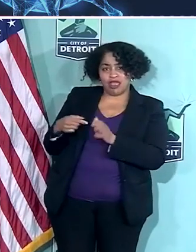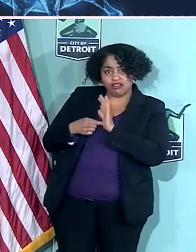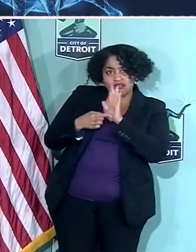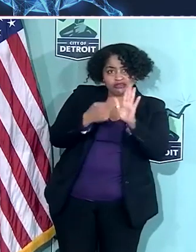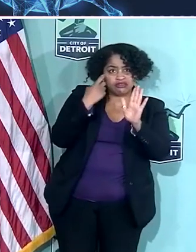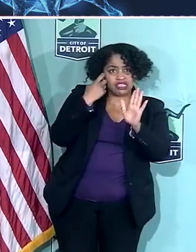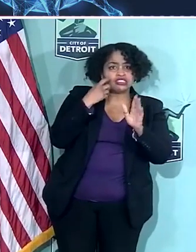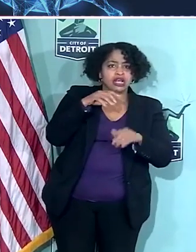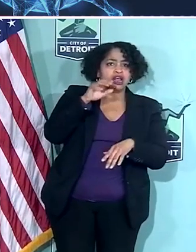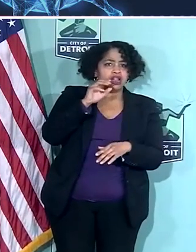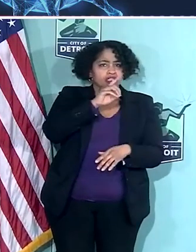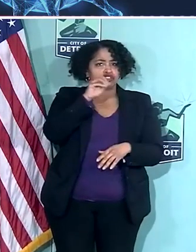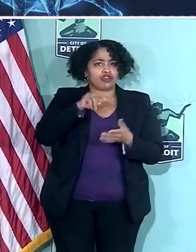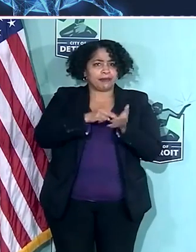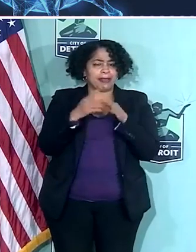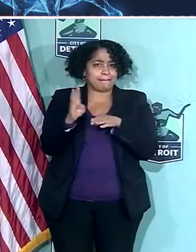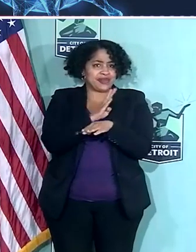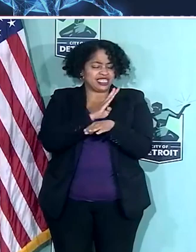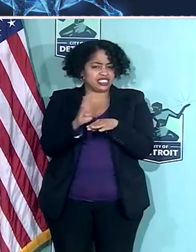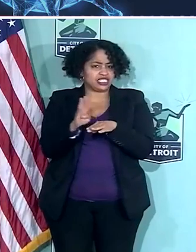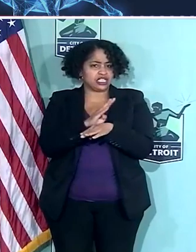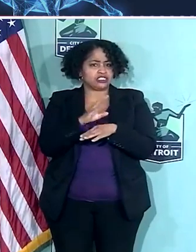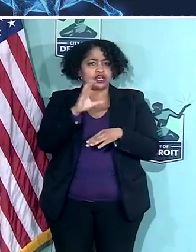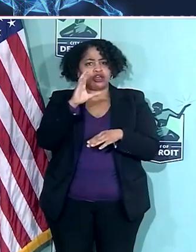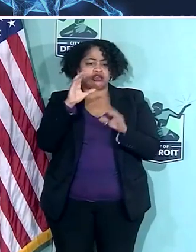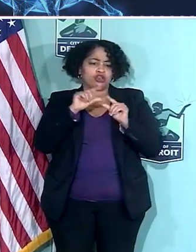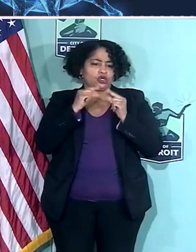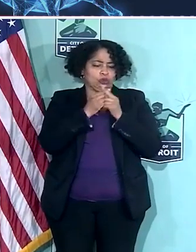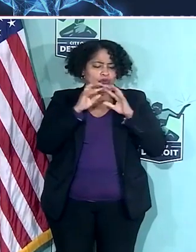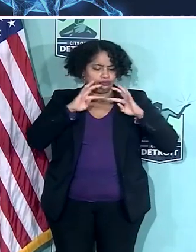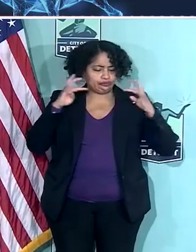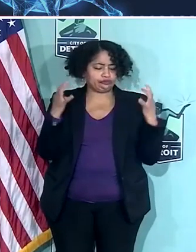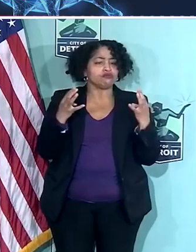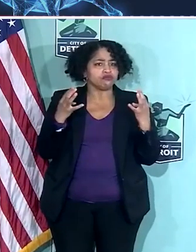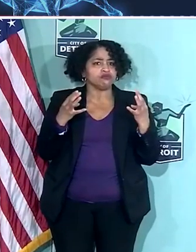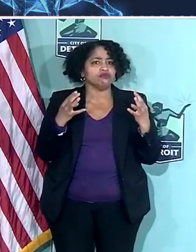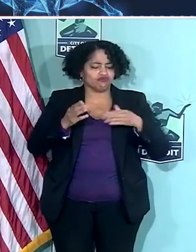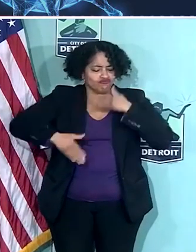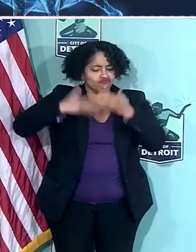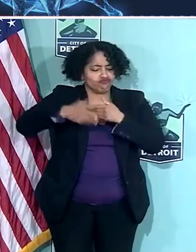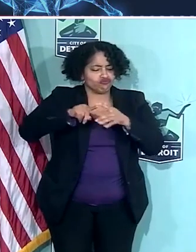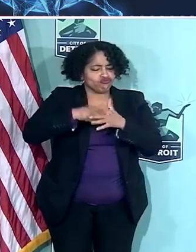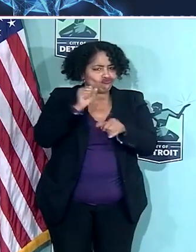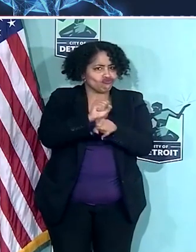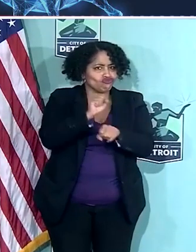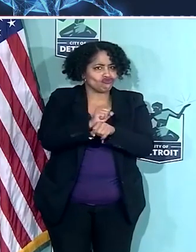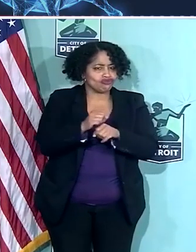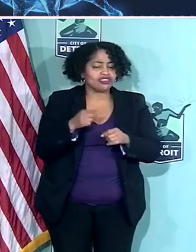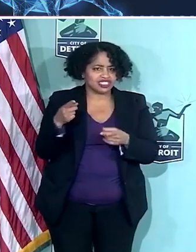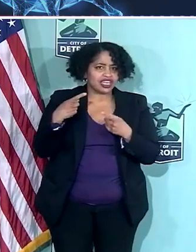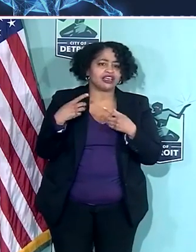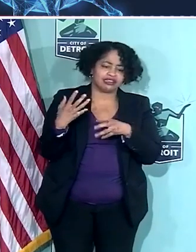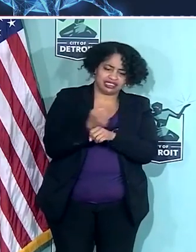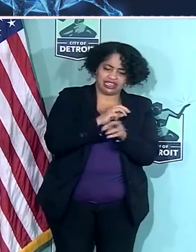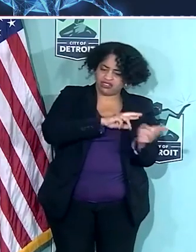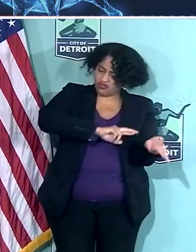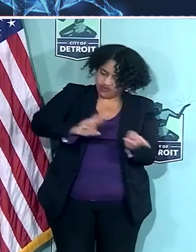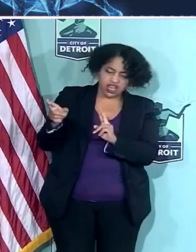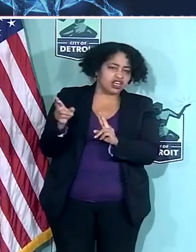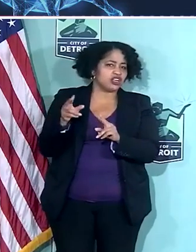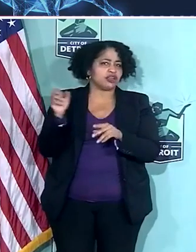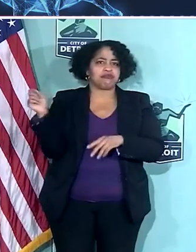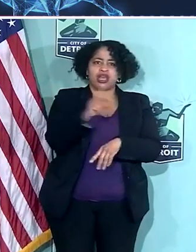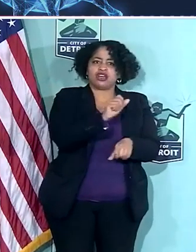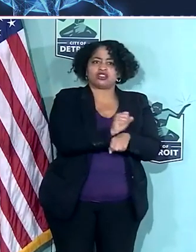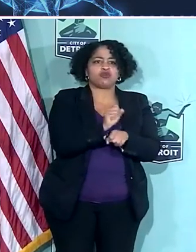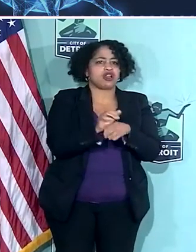Coalition sprung into action, working long days, including weekends, to develop all of the material, the return to work guidelines and instructions that are